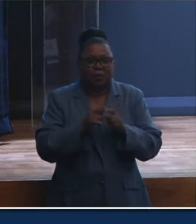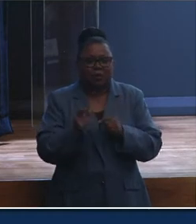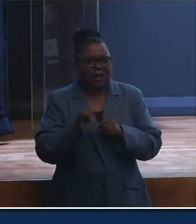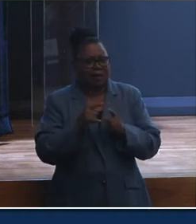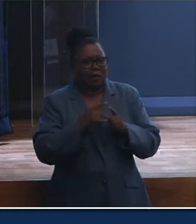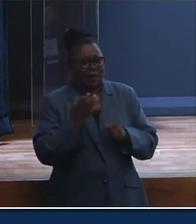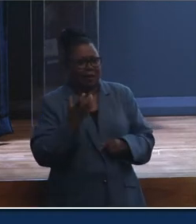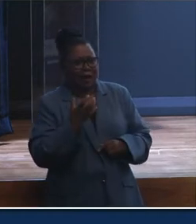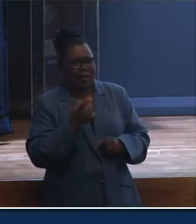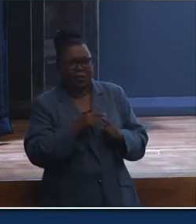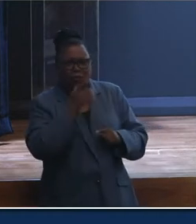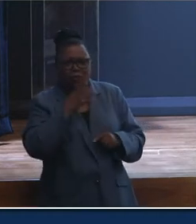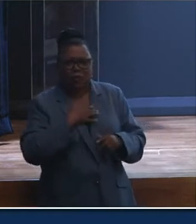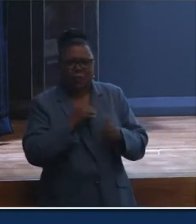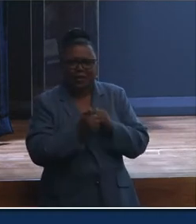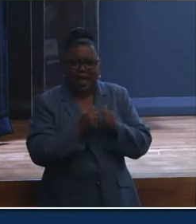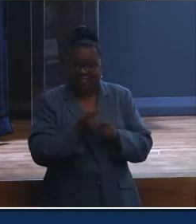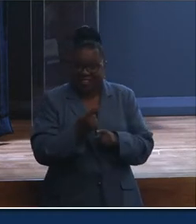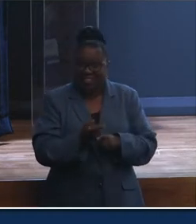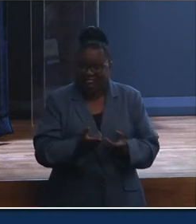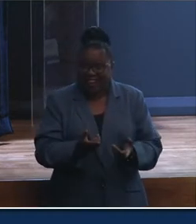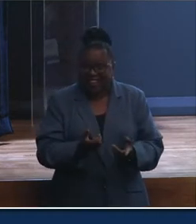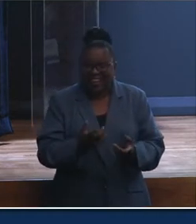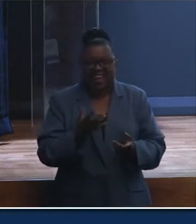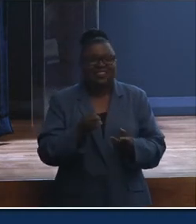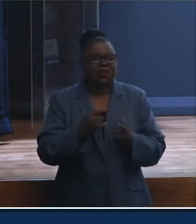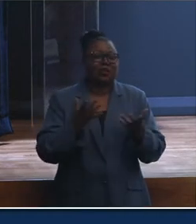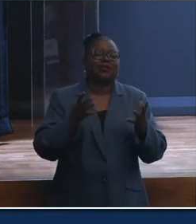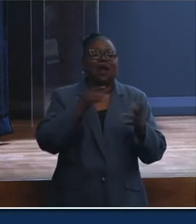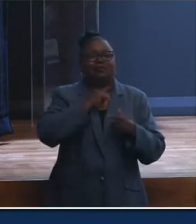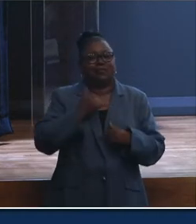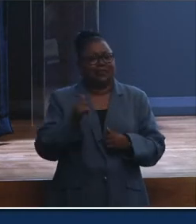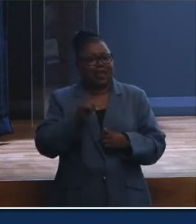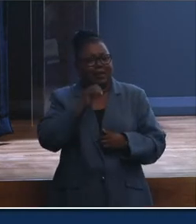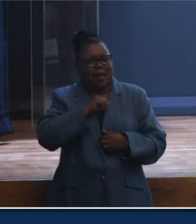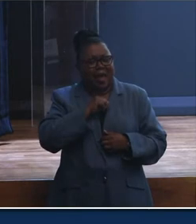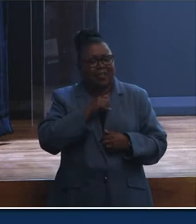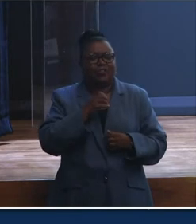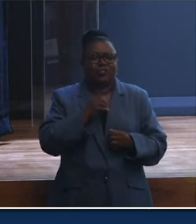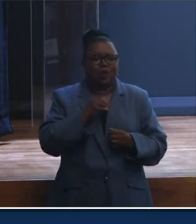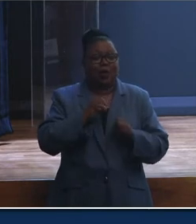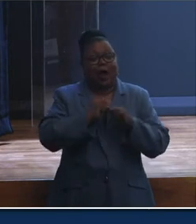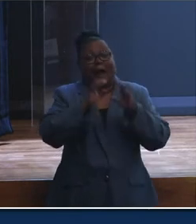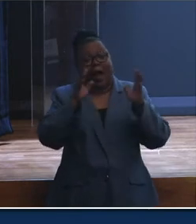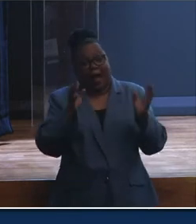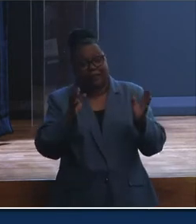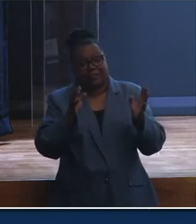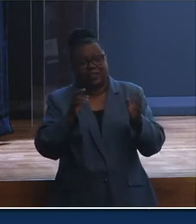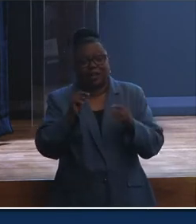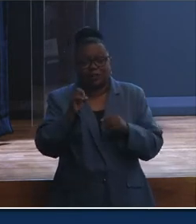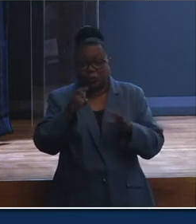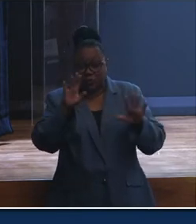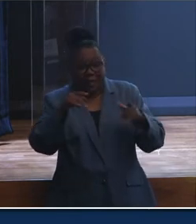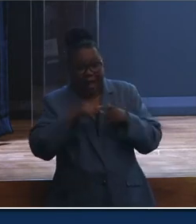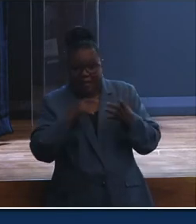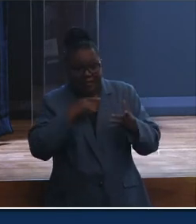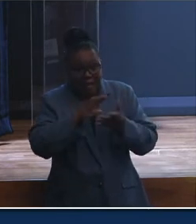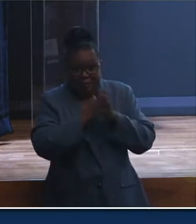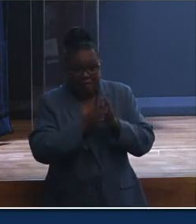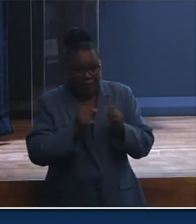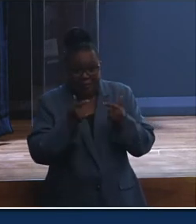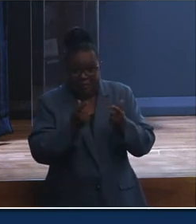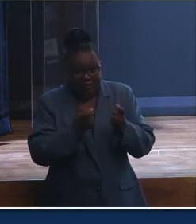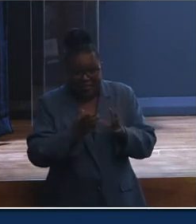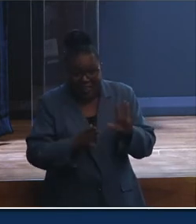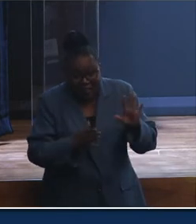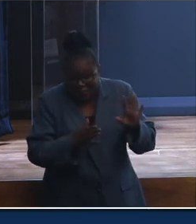my gosh, there's women athletes, right? Mm-hmm. And they're kind of our age, and so, obviously, newsflash, I did not become a speed